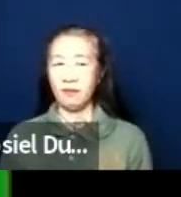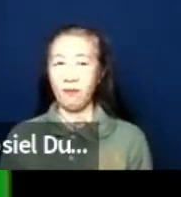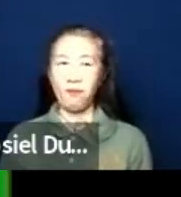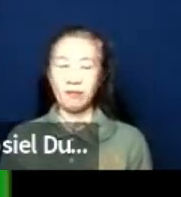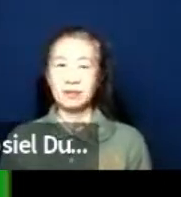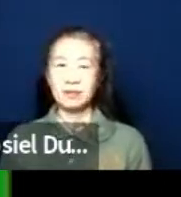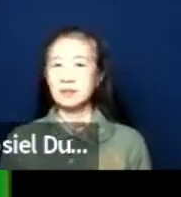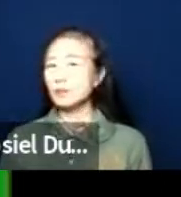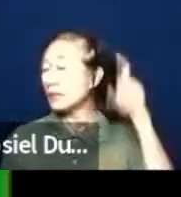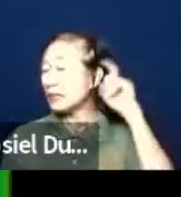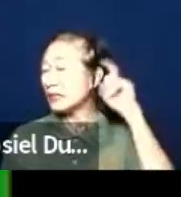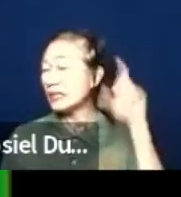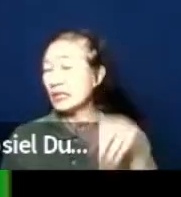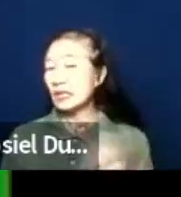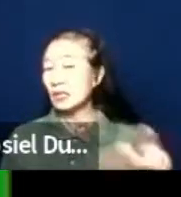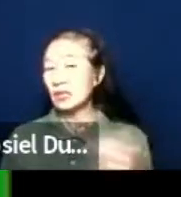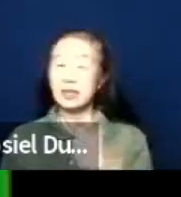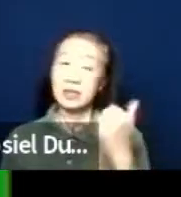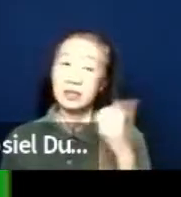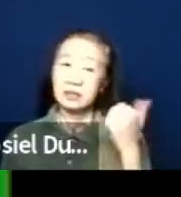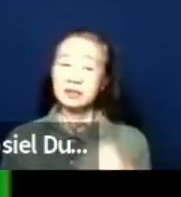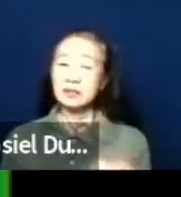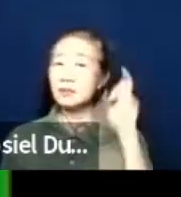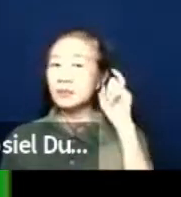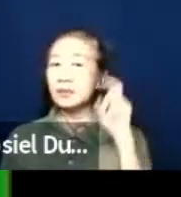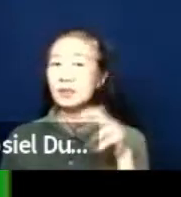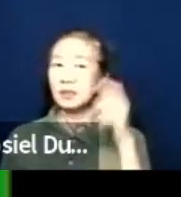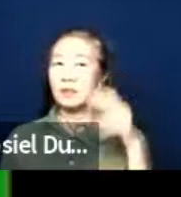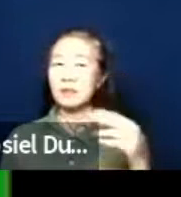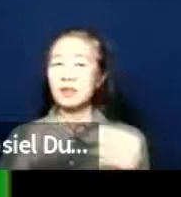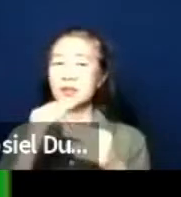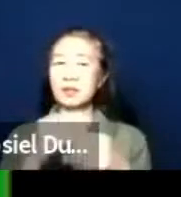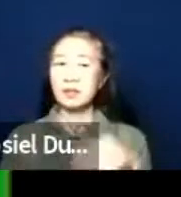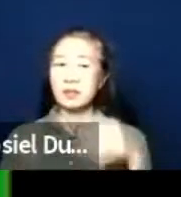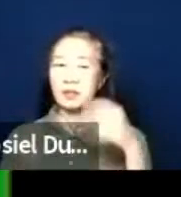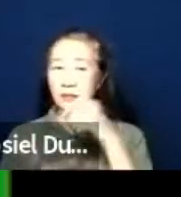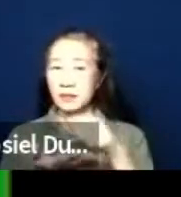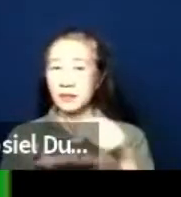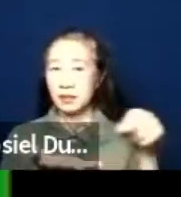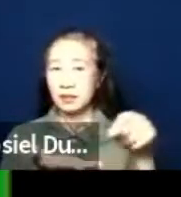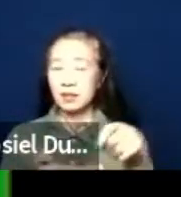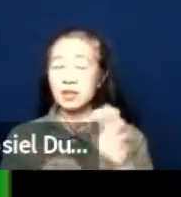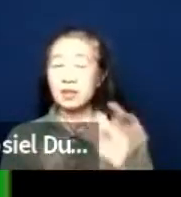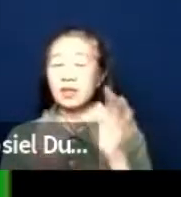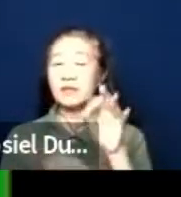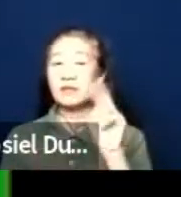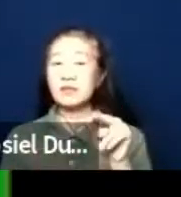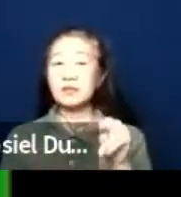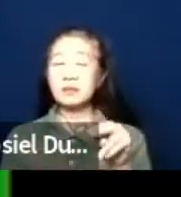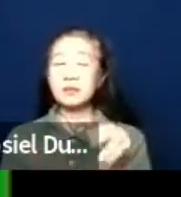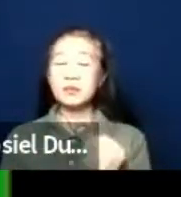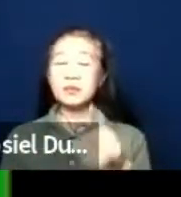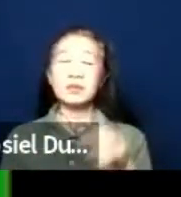Extra hearing aids and battery. Pen and paper in case you have to communicate with someone who does not know